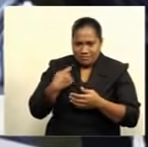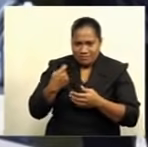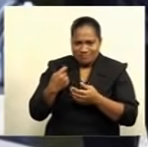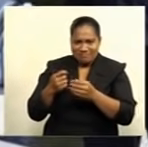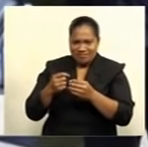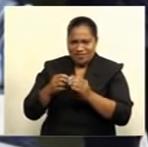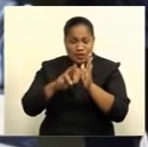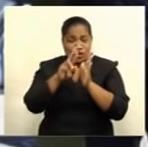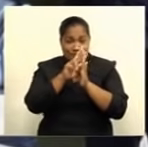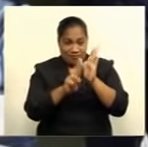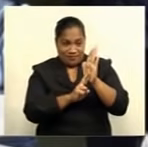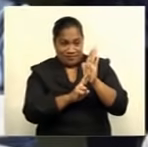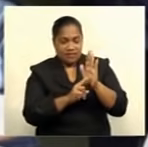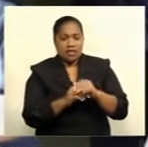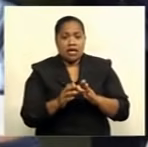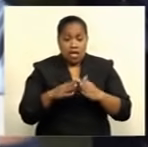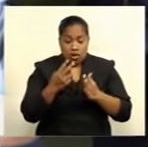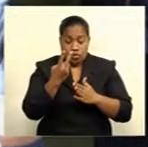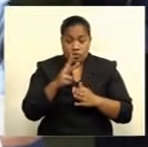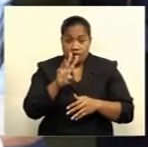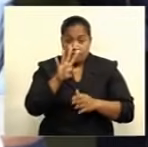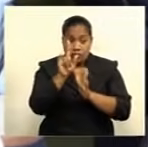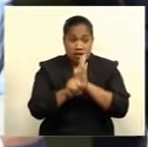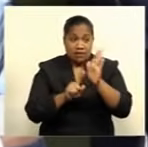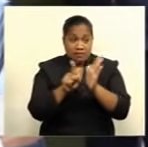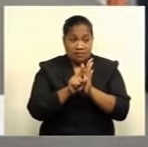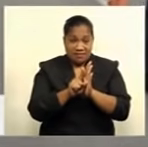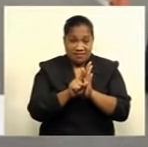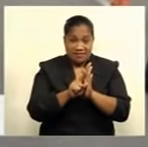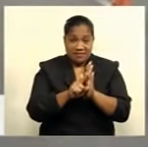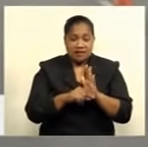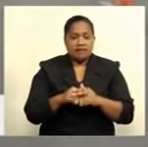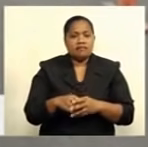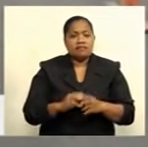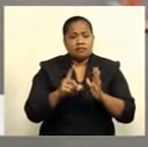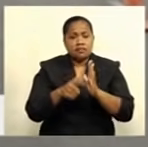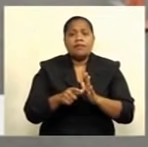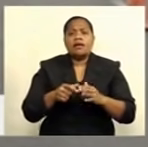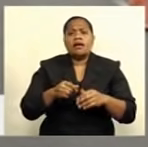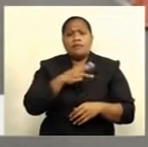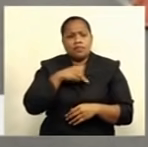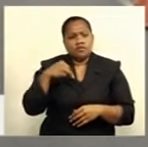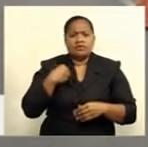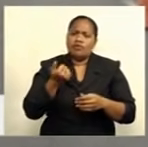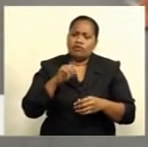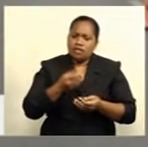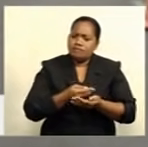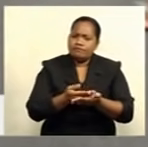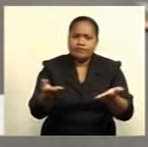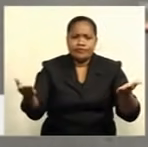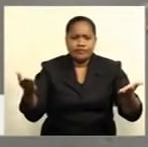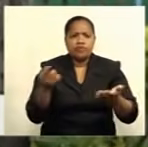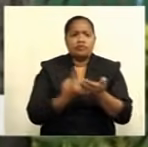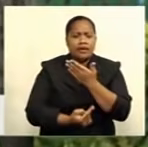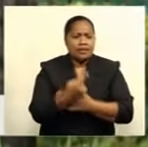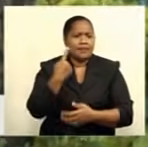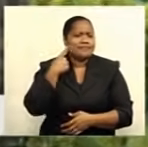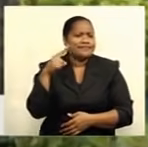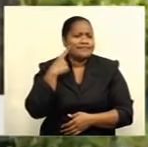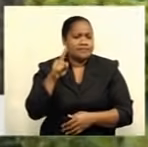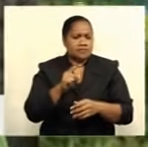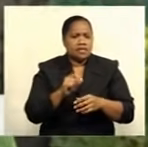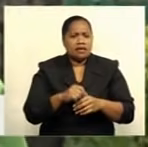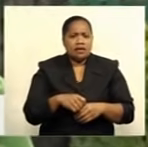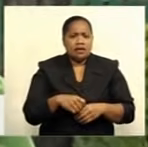In a 24-hour period, police issued as many as 171 public health infringement notices, with failure to wear a